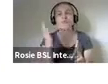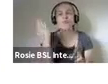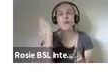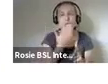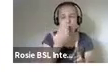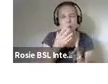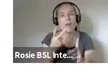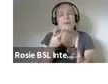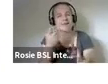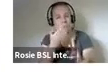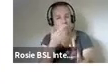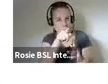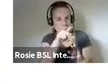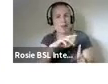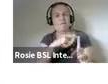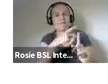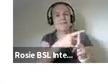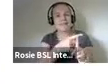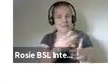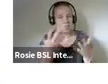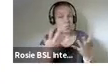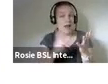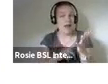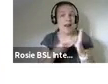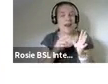secondary school in Lviv.